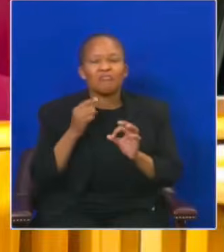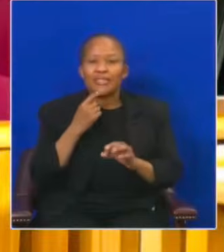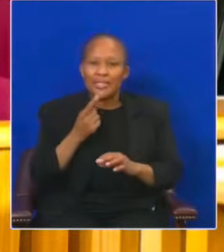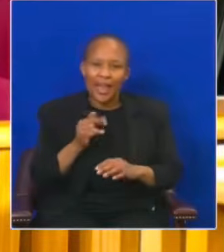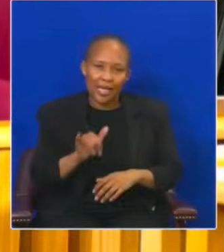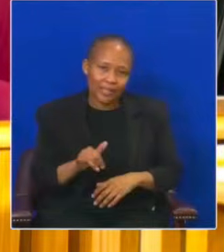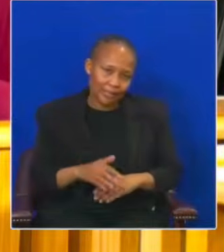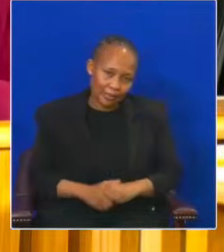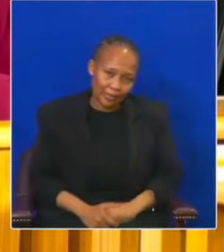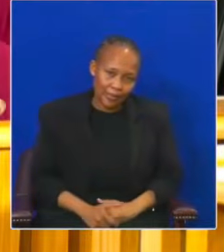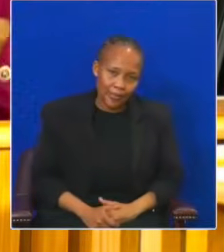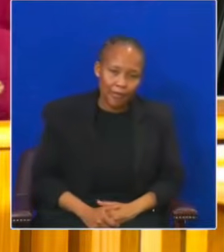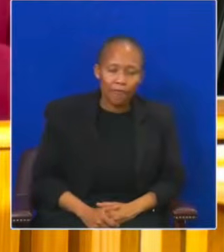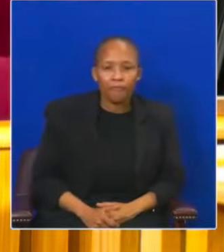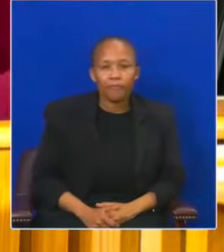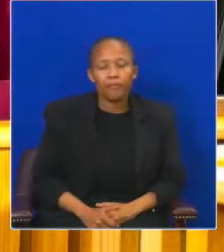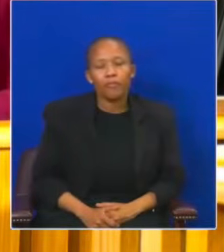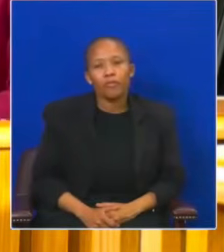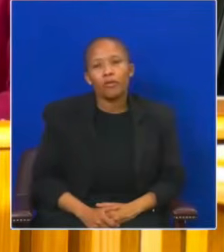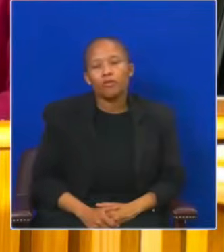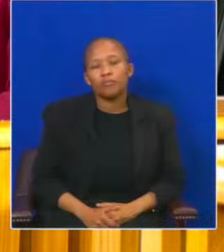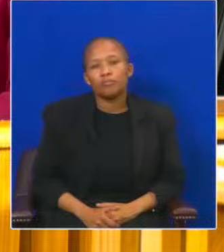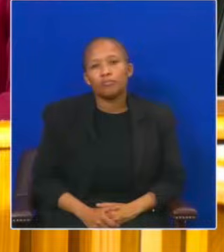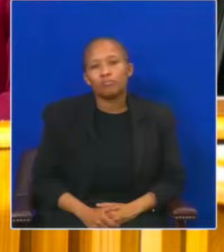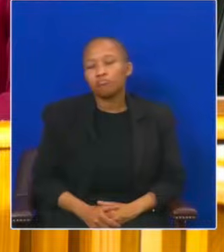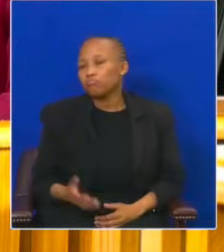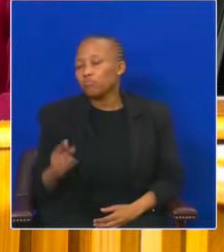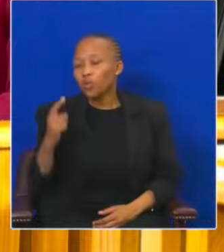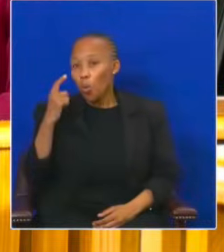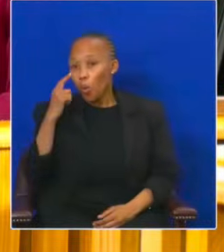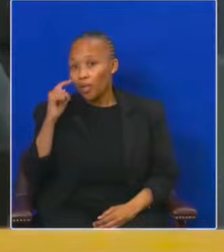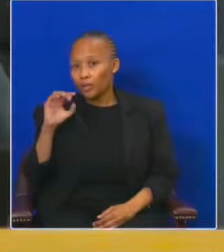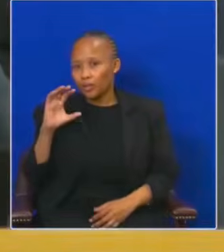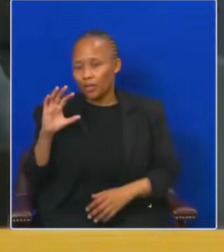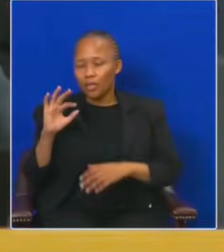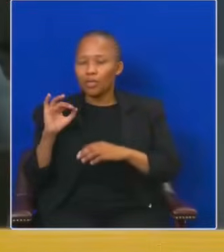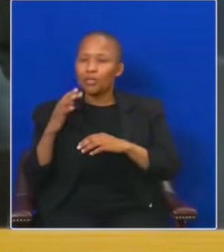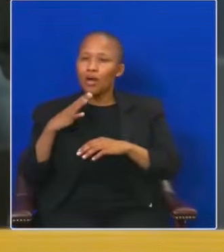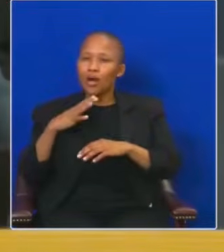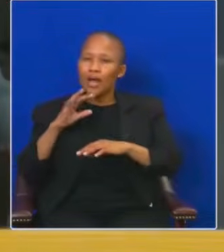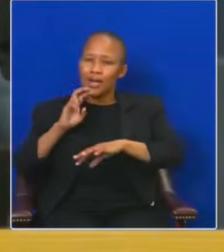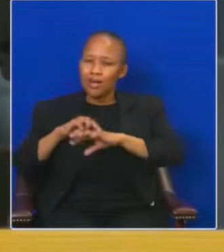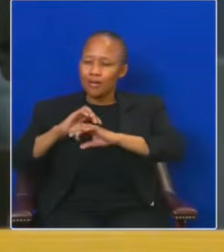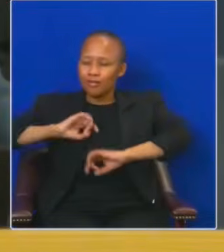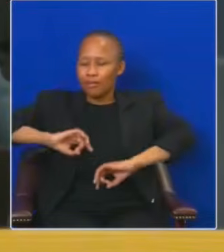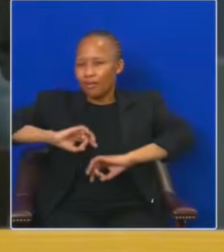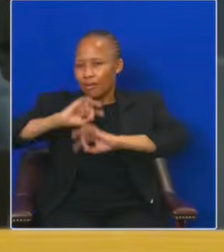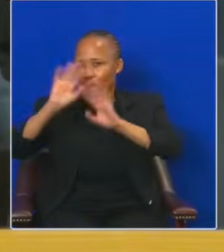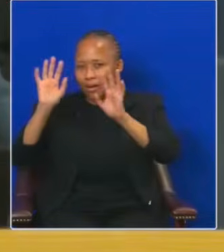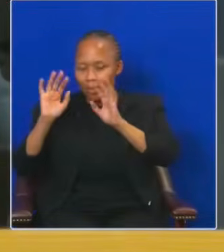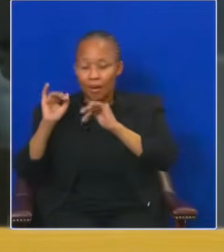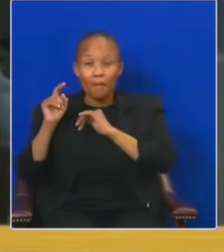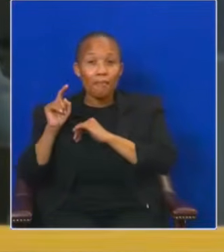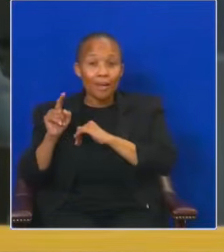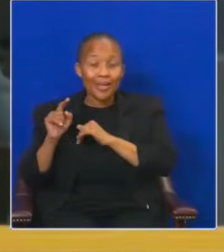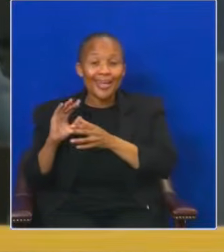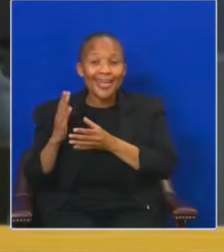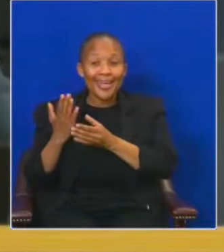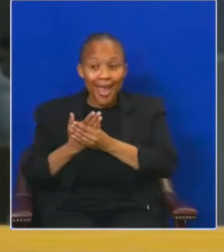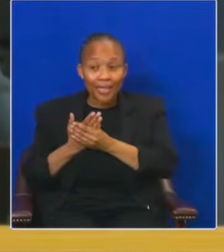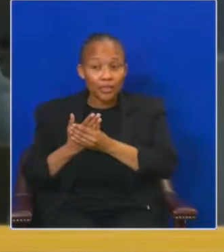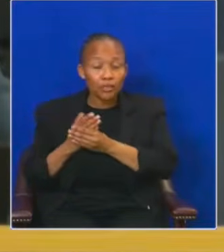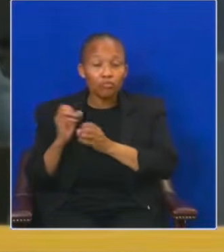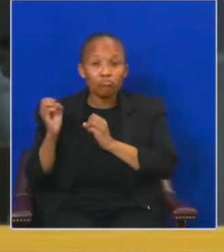Witness C, just so that we are clear, the case you are referring to is not the urgent application that was removed from the roll on